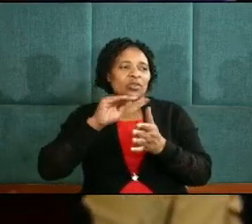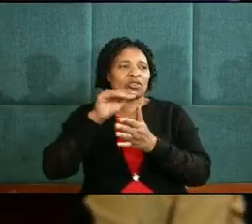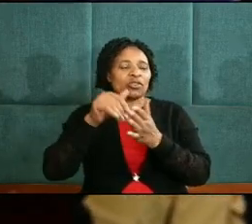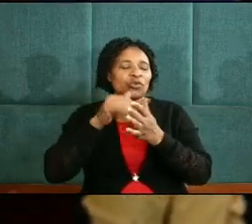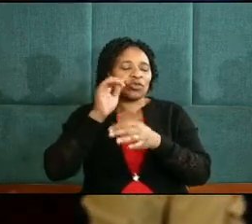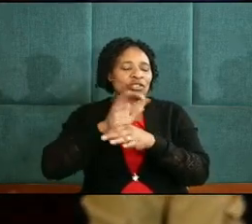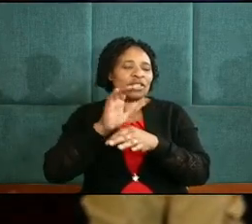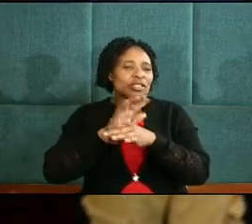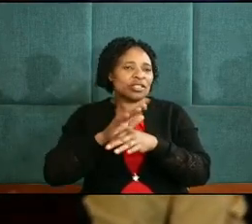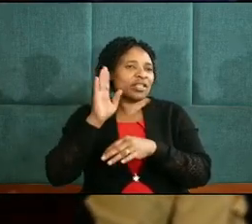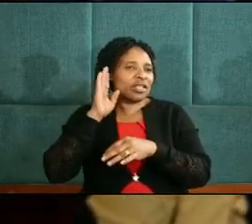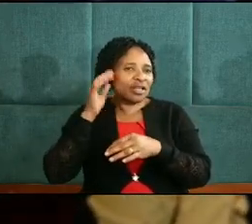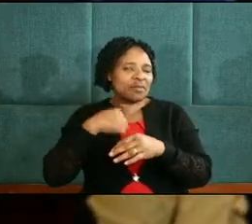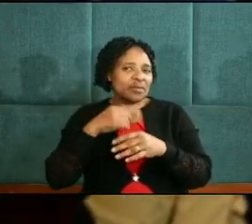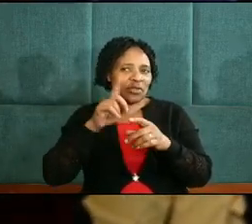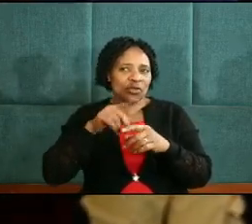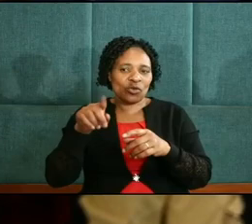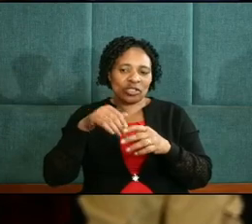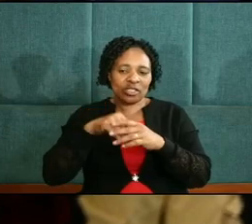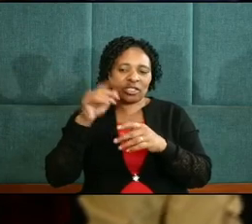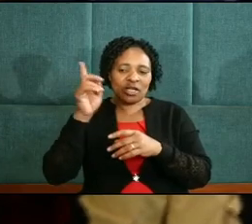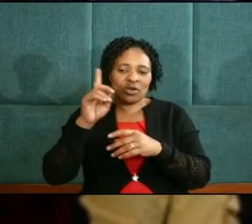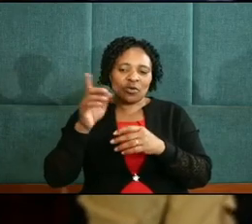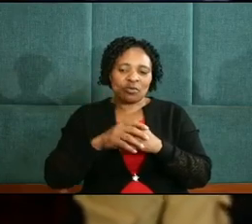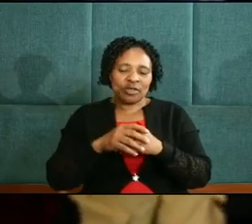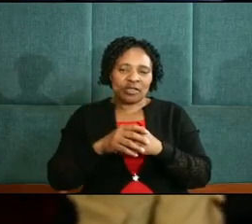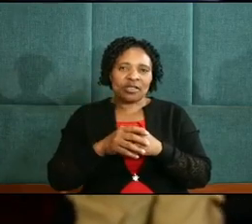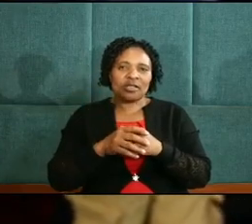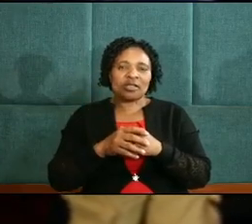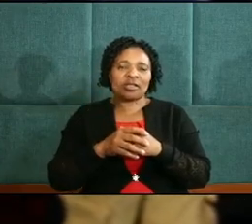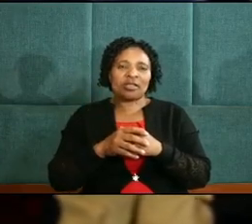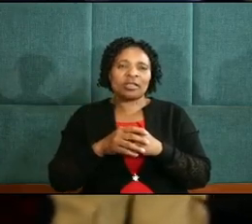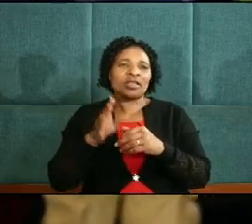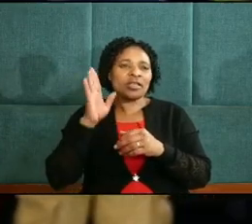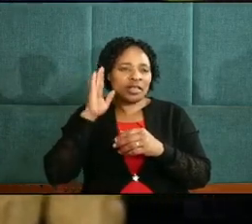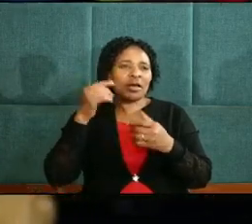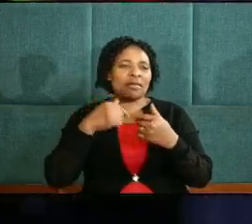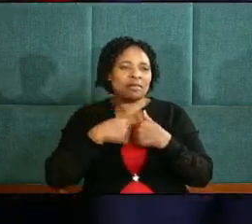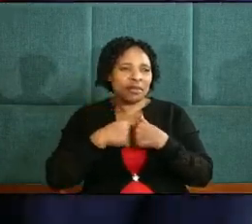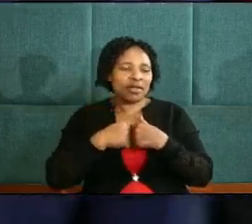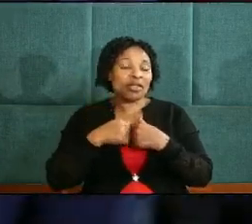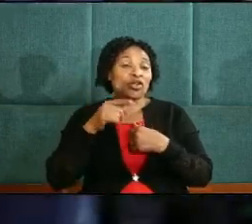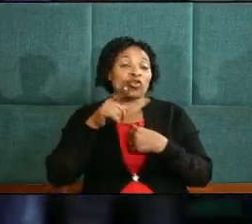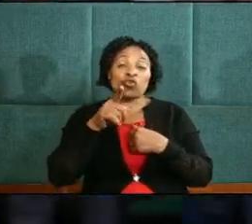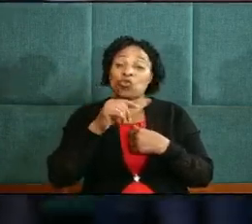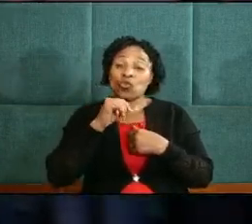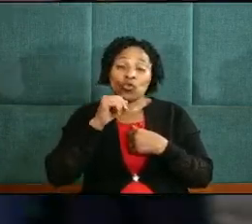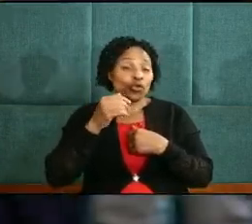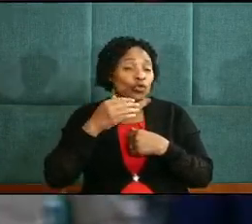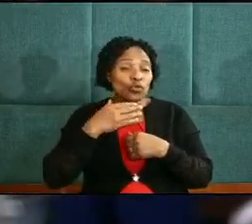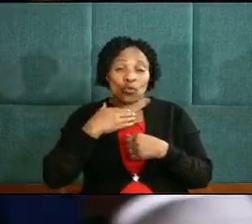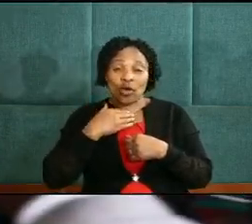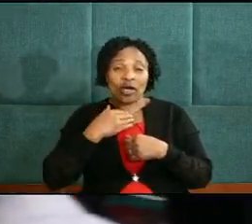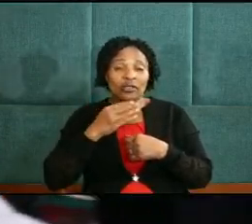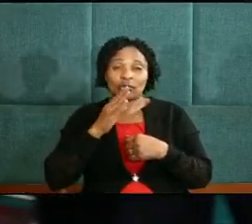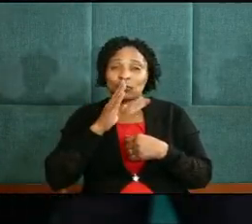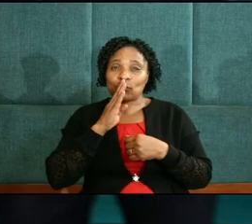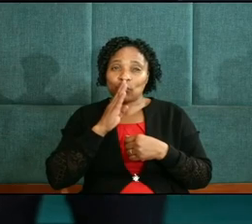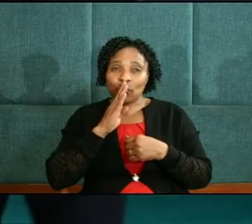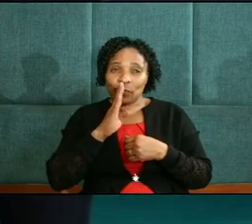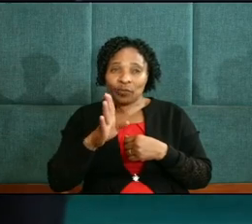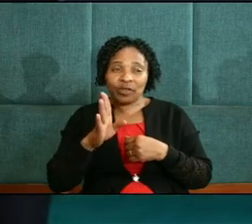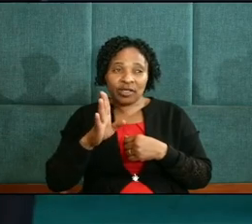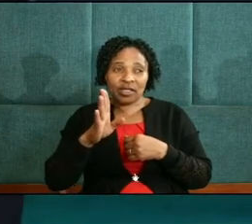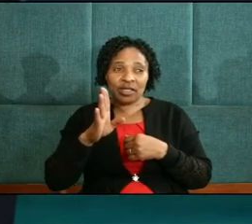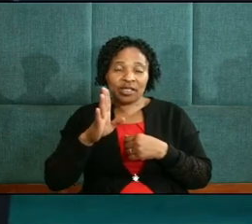officers of the church. Hear me, those who are in Nairobi, wherever in the world you're watching. Hear me. You don't want a beep beep